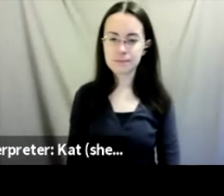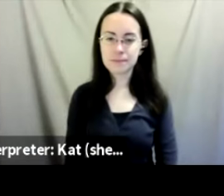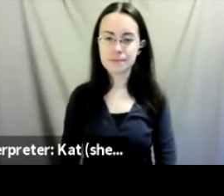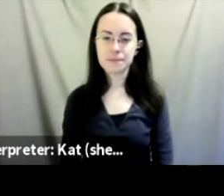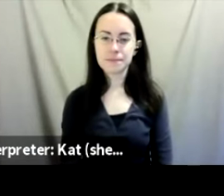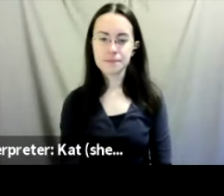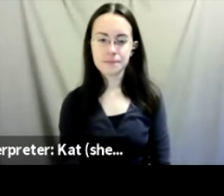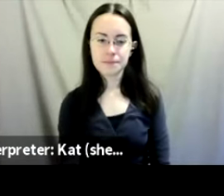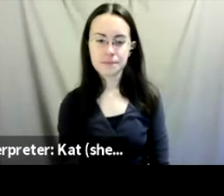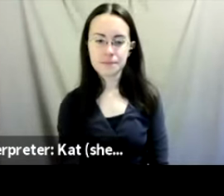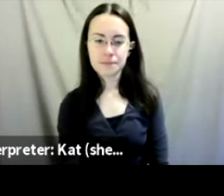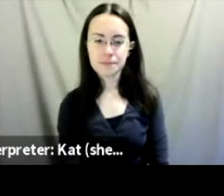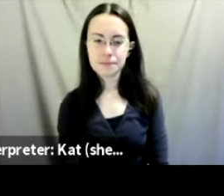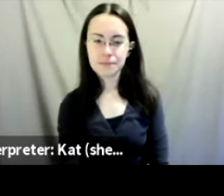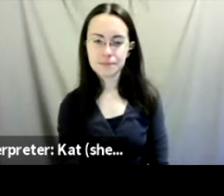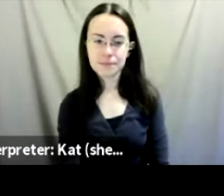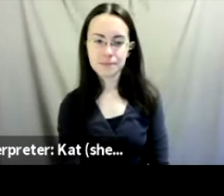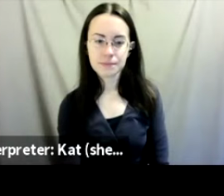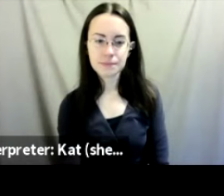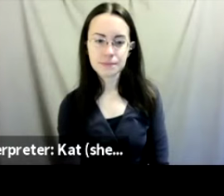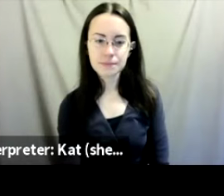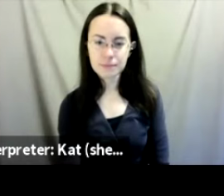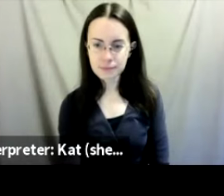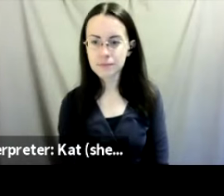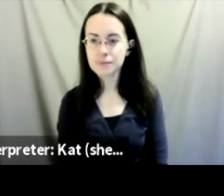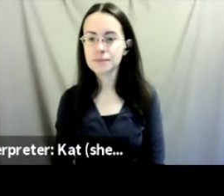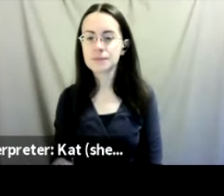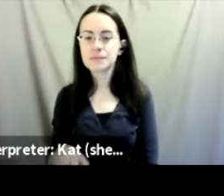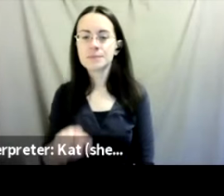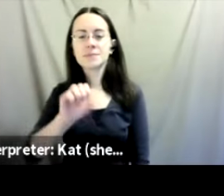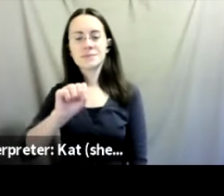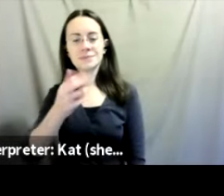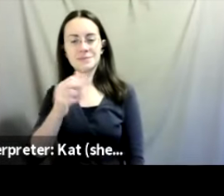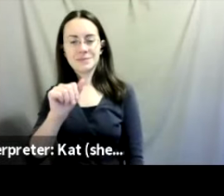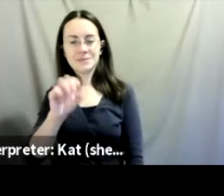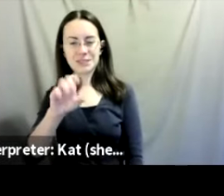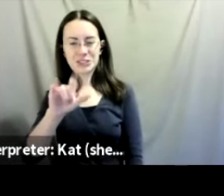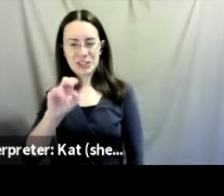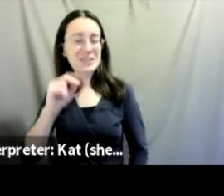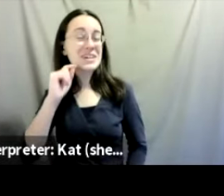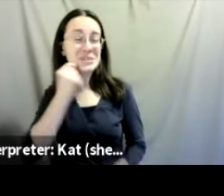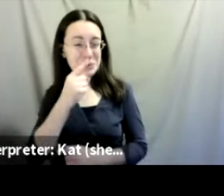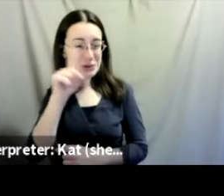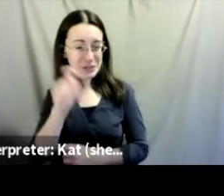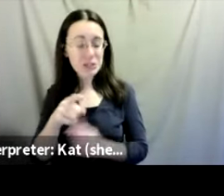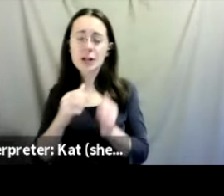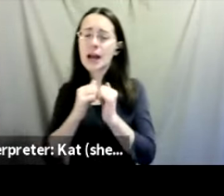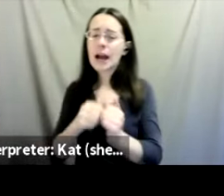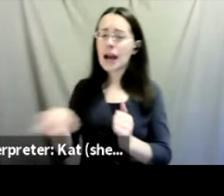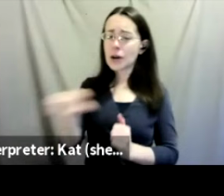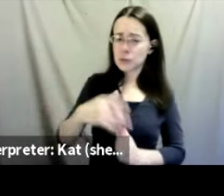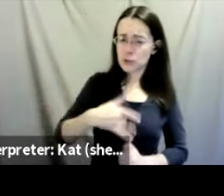This is a really cool question. How did you feel when you first realized you held power and it's